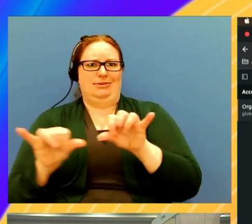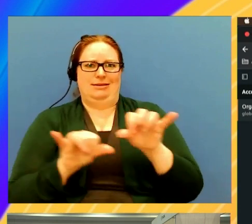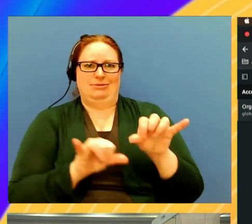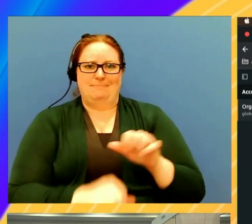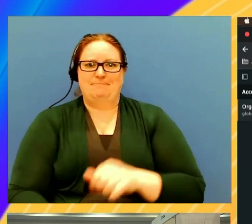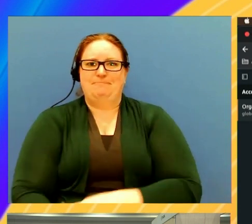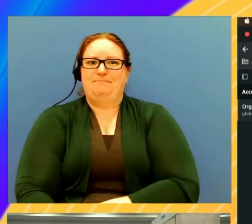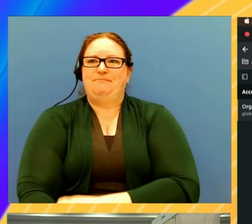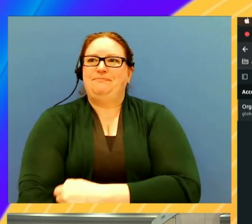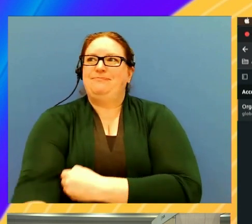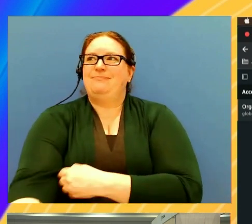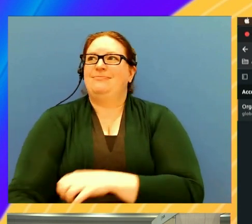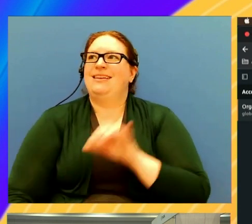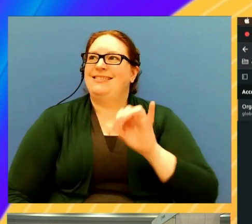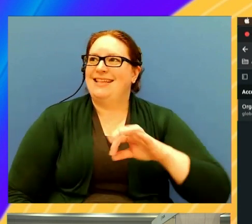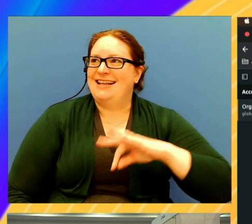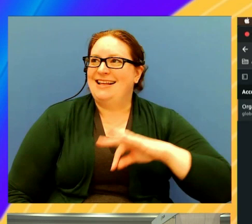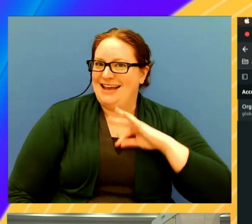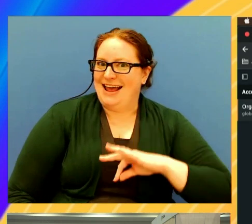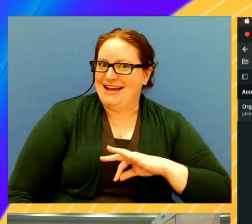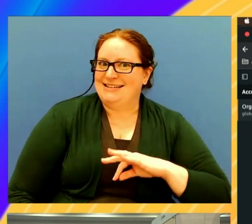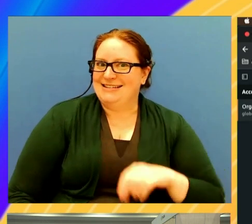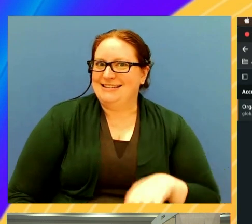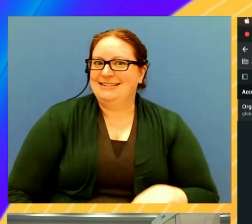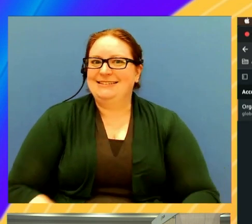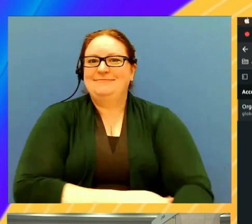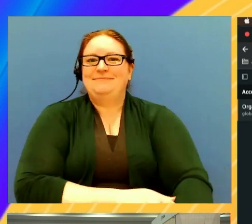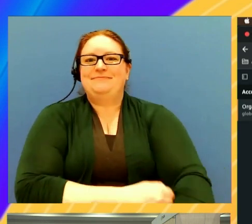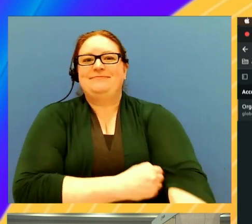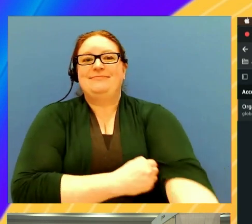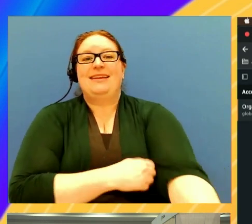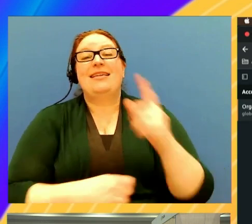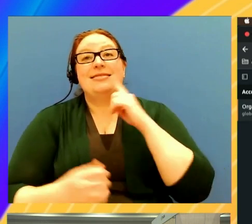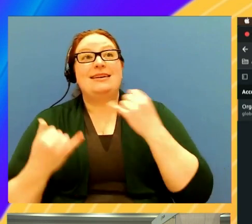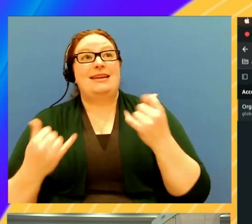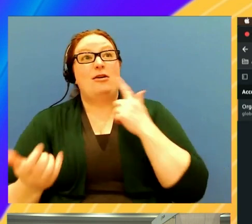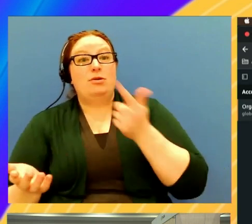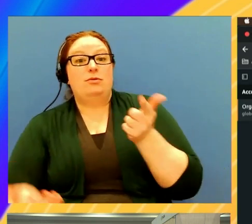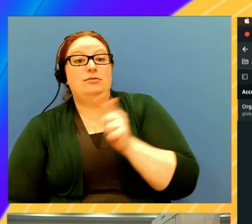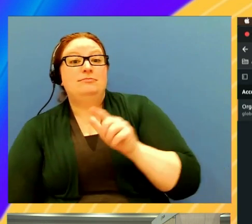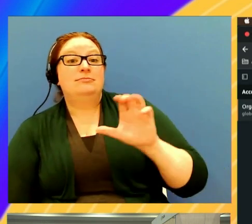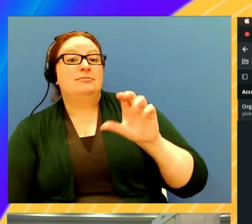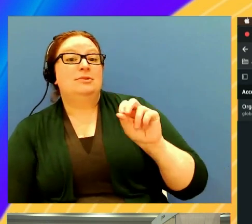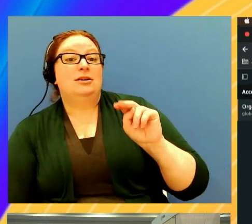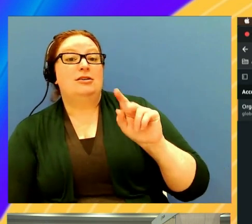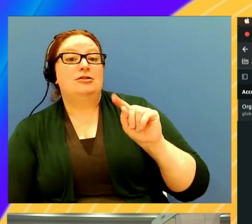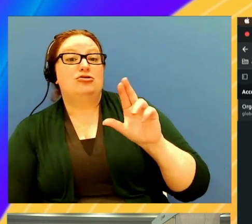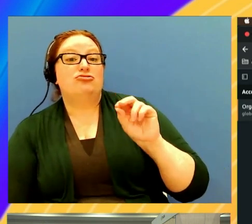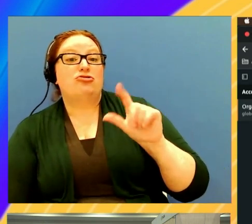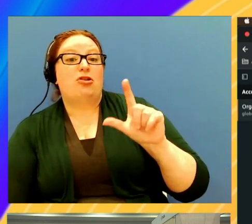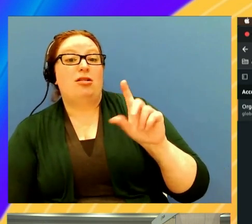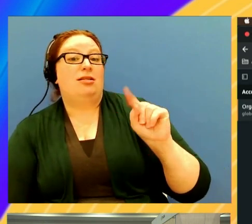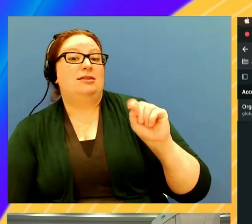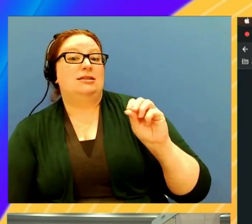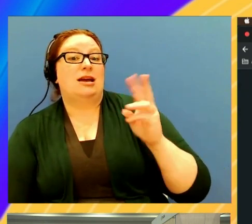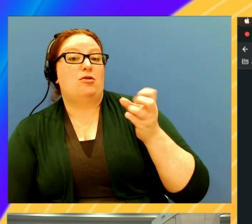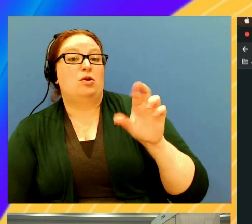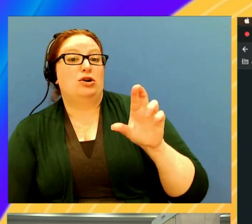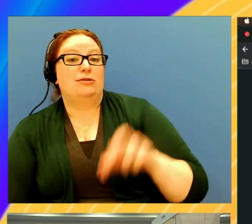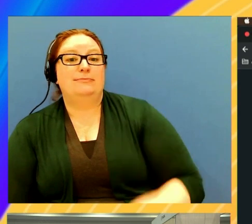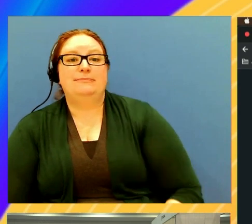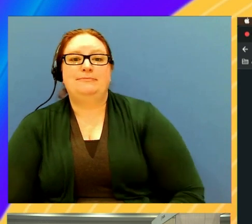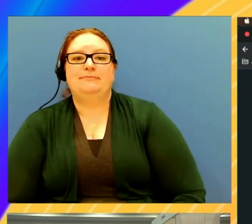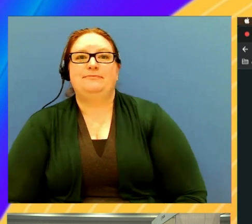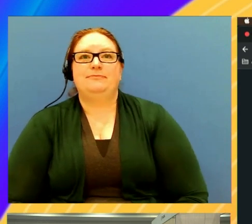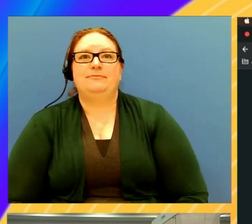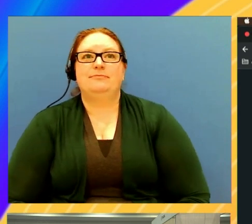is handy. Yeah. So I think now we're going to switch over to Control Tower, right? Sounds great. All Let's right. do it. Do you know